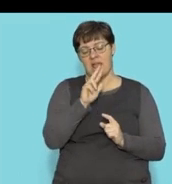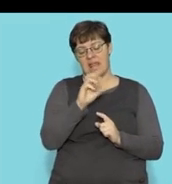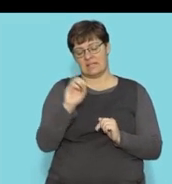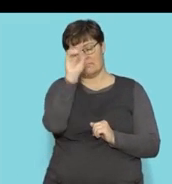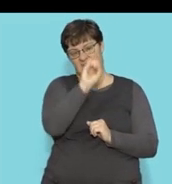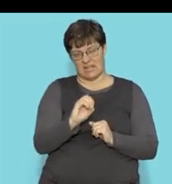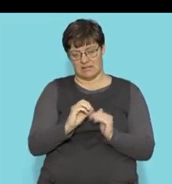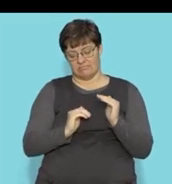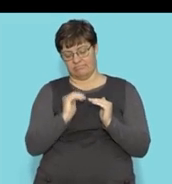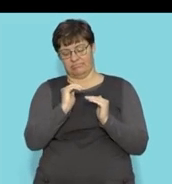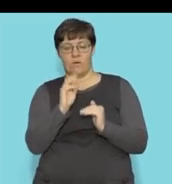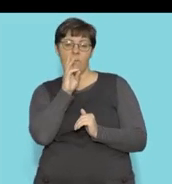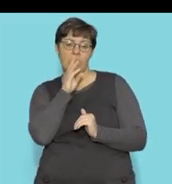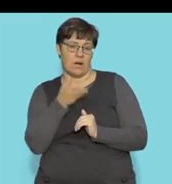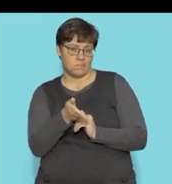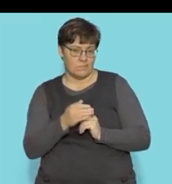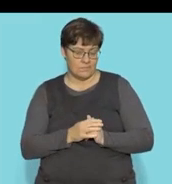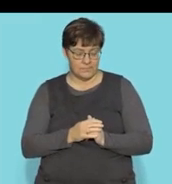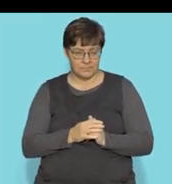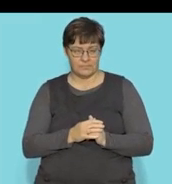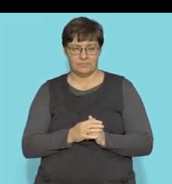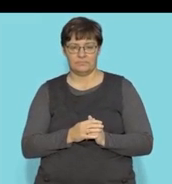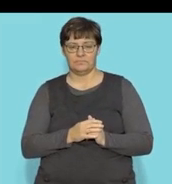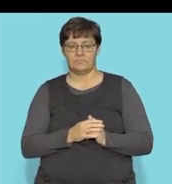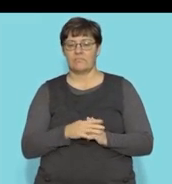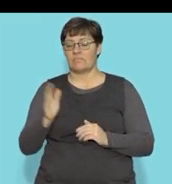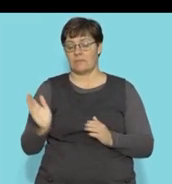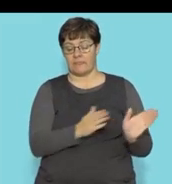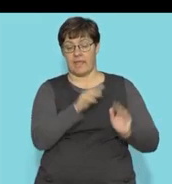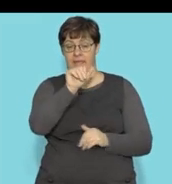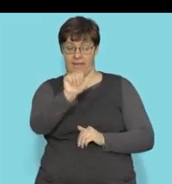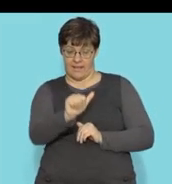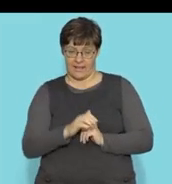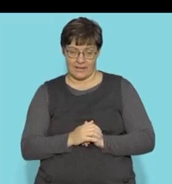being 80% full of water. Let's go to A.